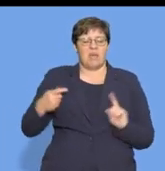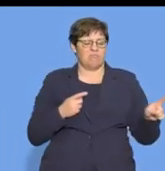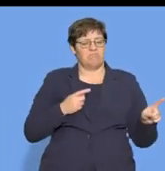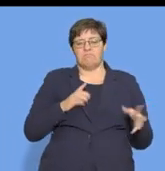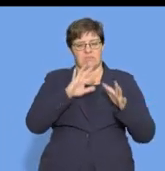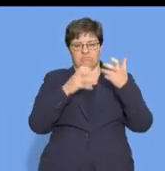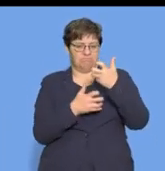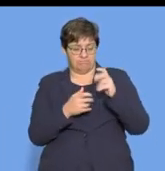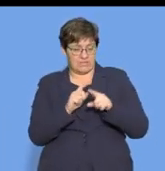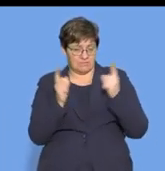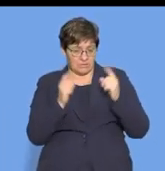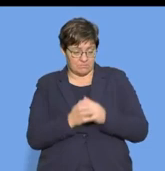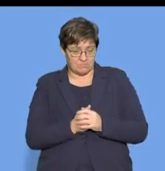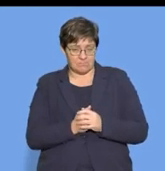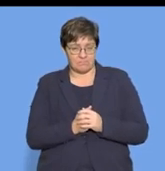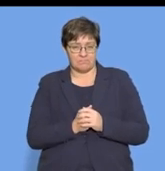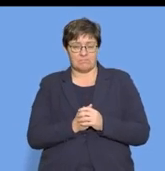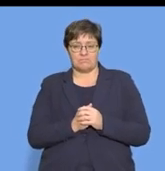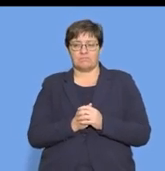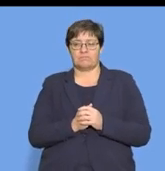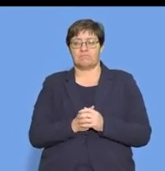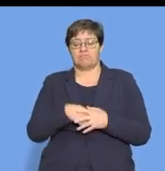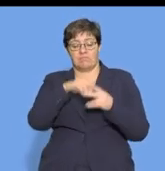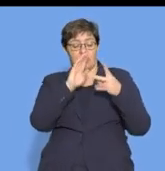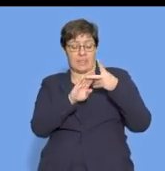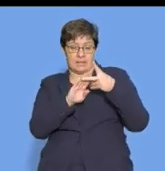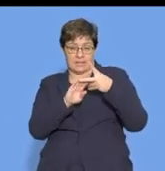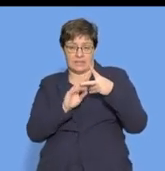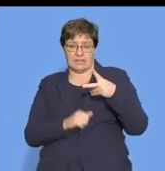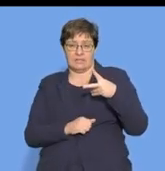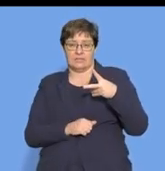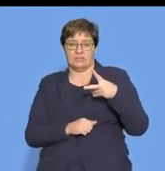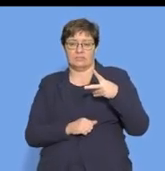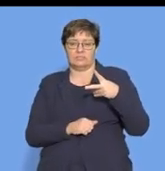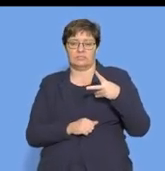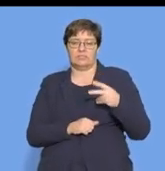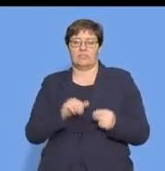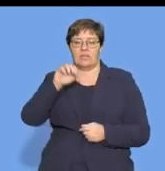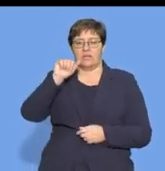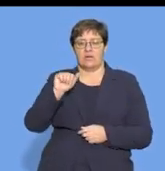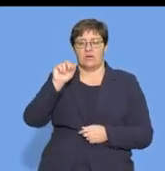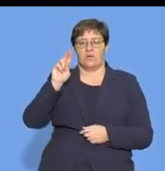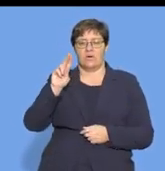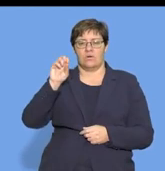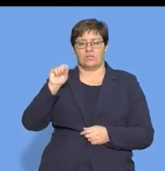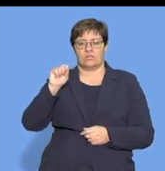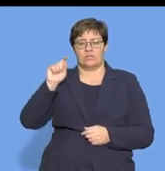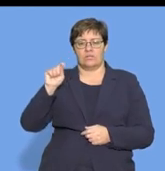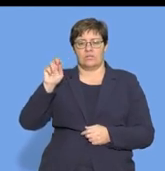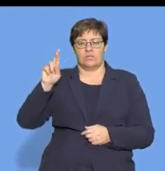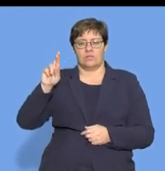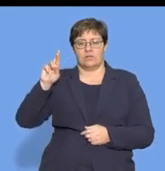ape counterparts. Right, then the next species we're going to have a look at is